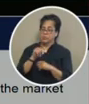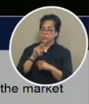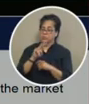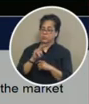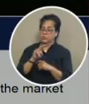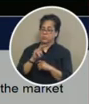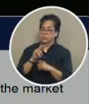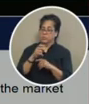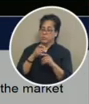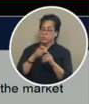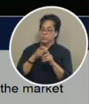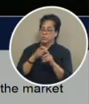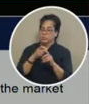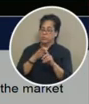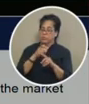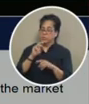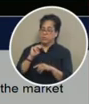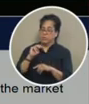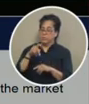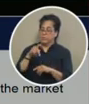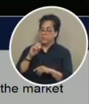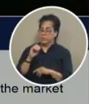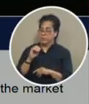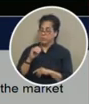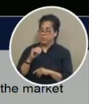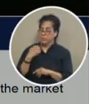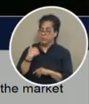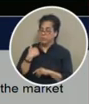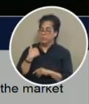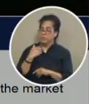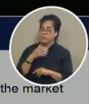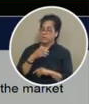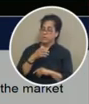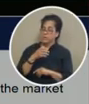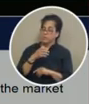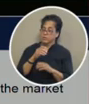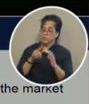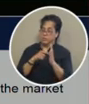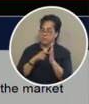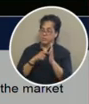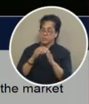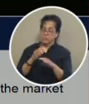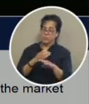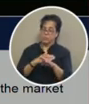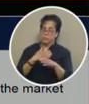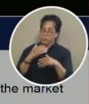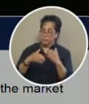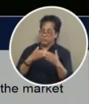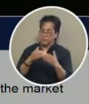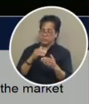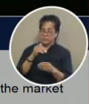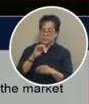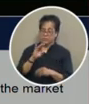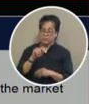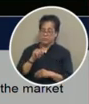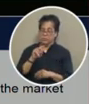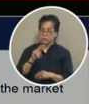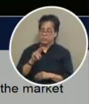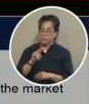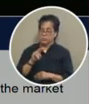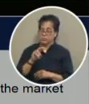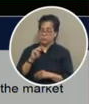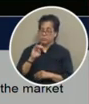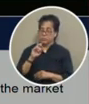million from the MPO and reimbursement through these improved processes. That $19.2 million at the